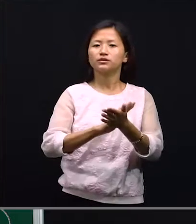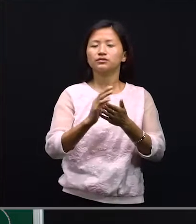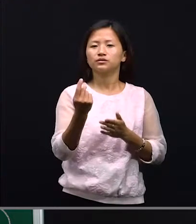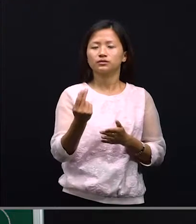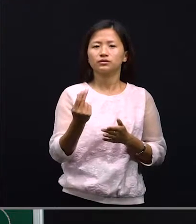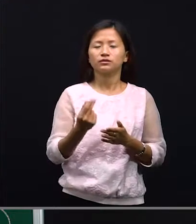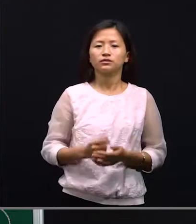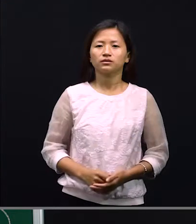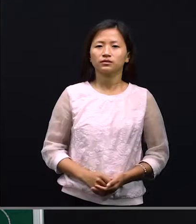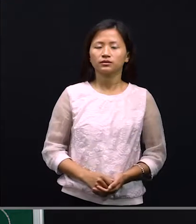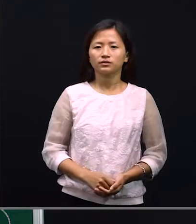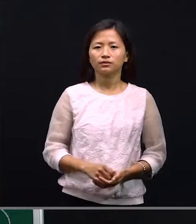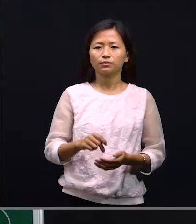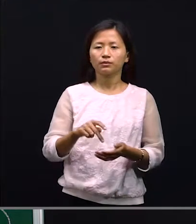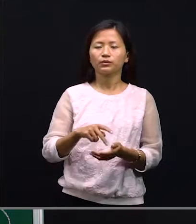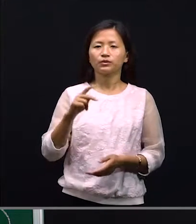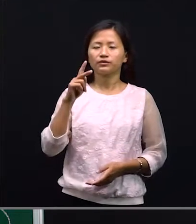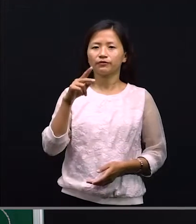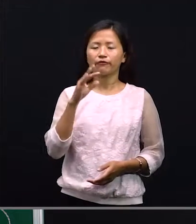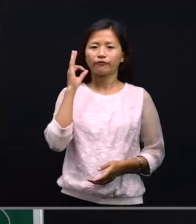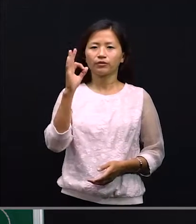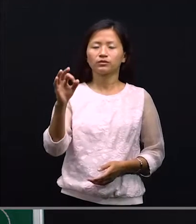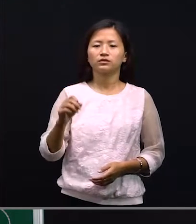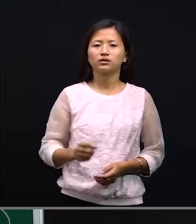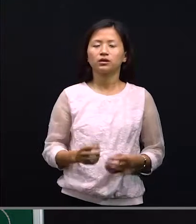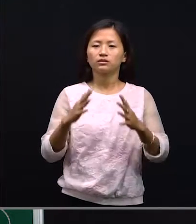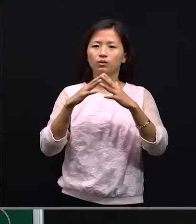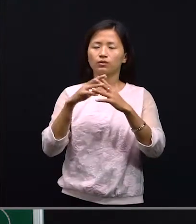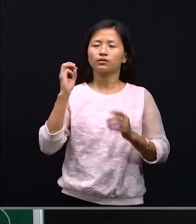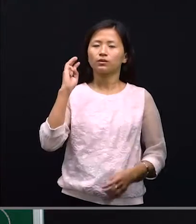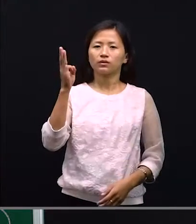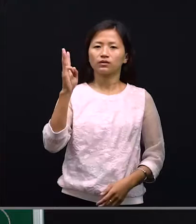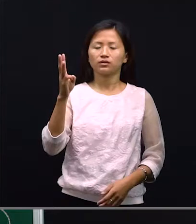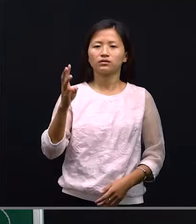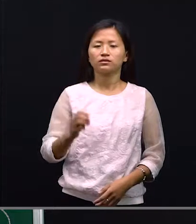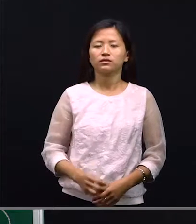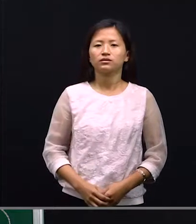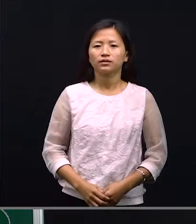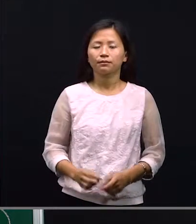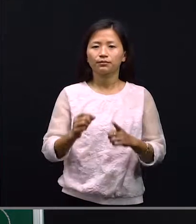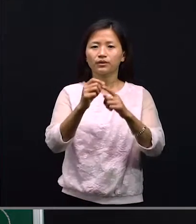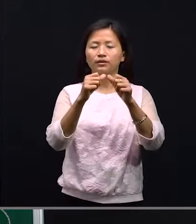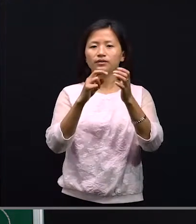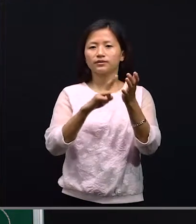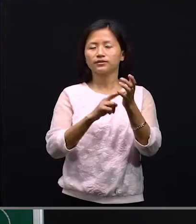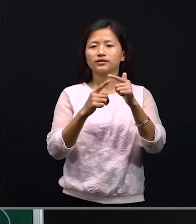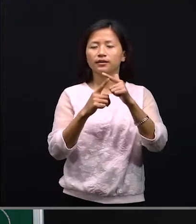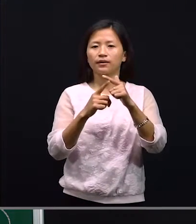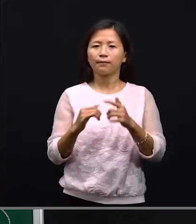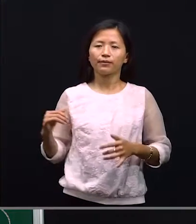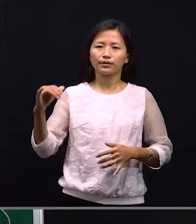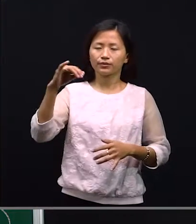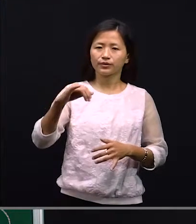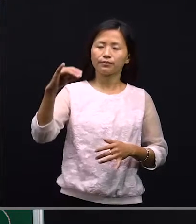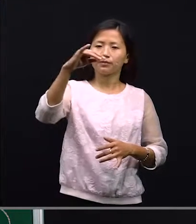And another popular place is Pangti in Wokha, where we all know that the migrating bird Amur